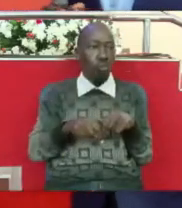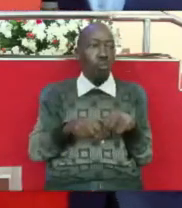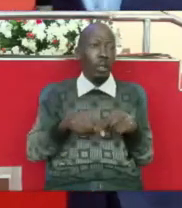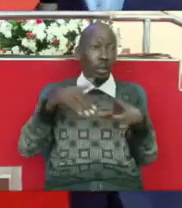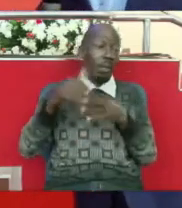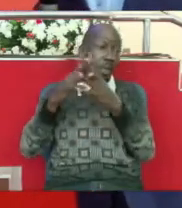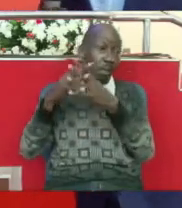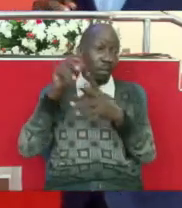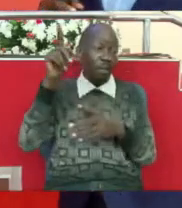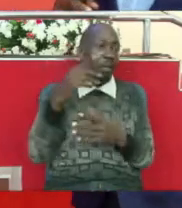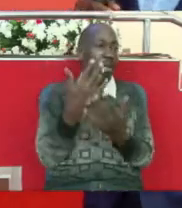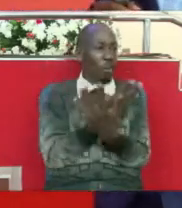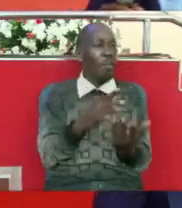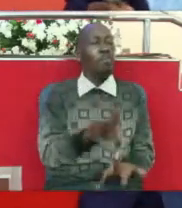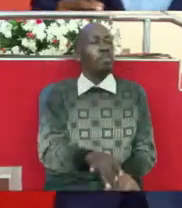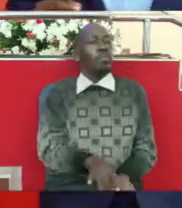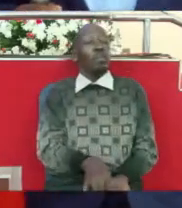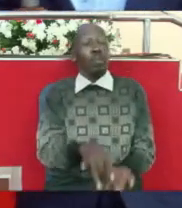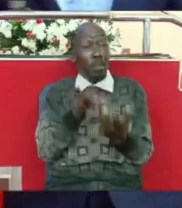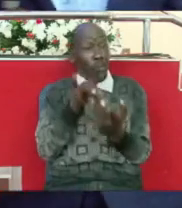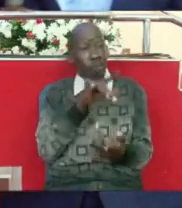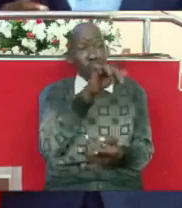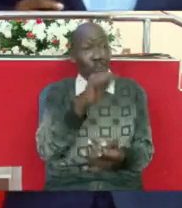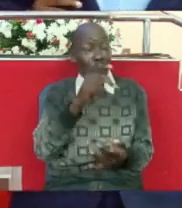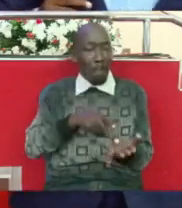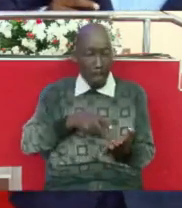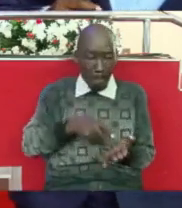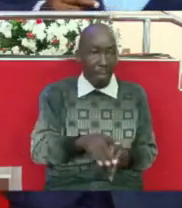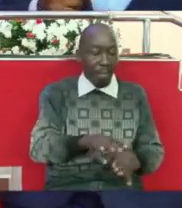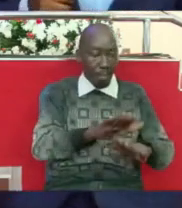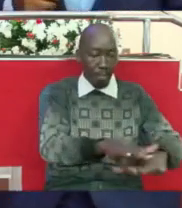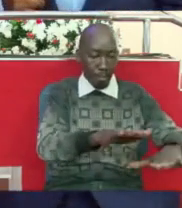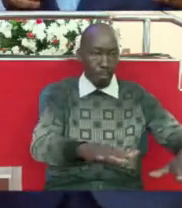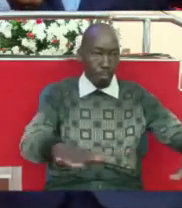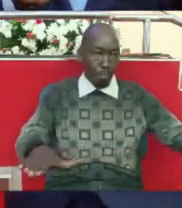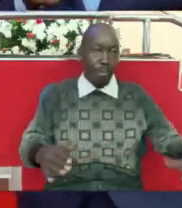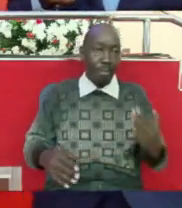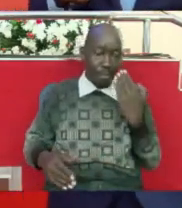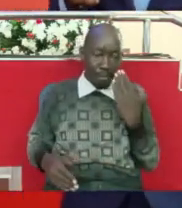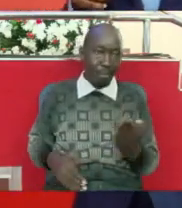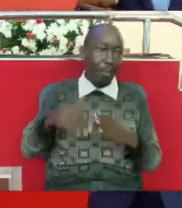where the finest things that you could buy were on display.